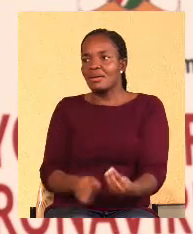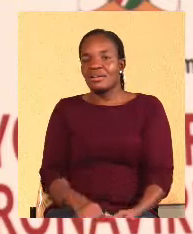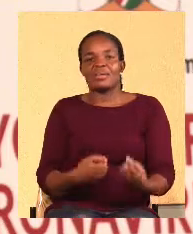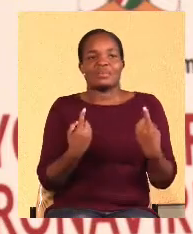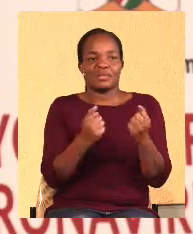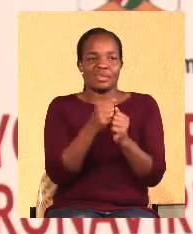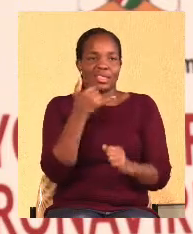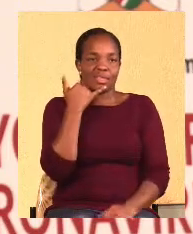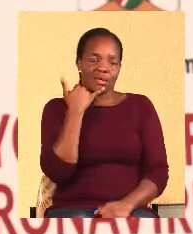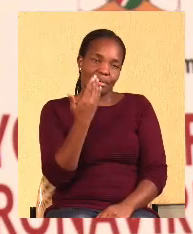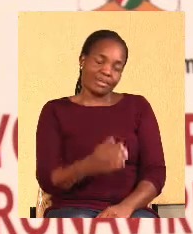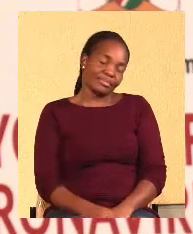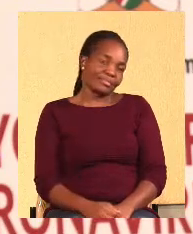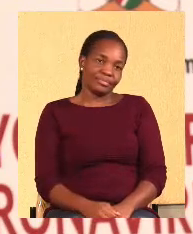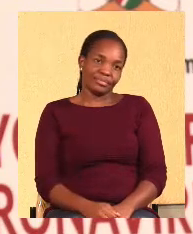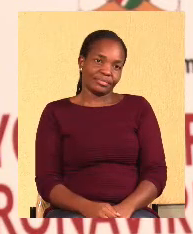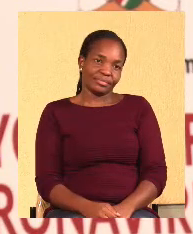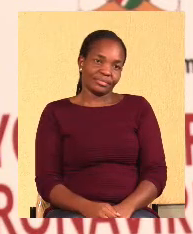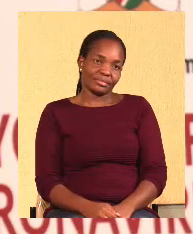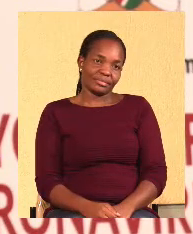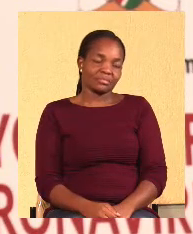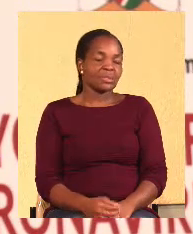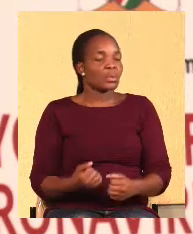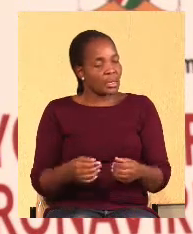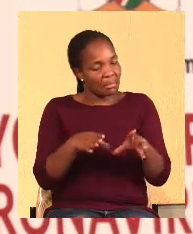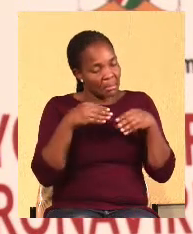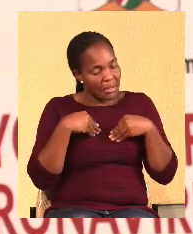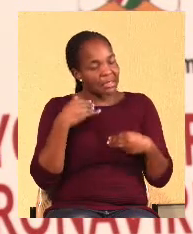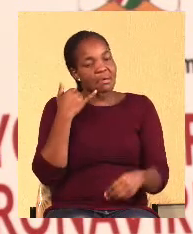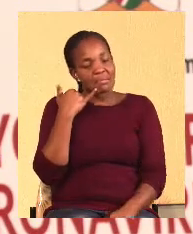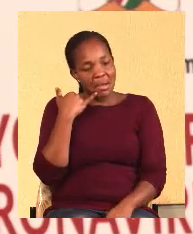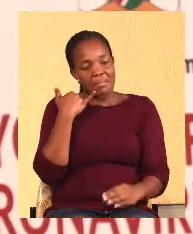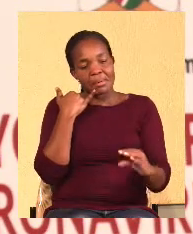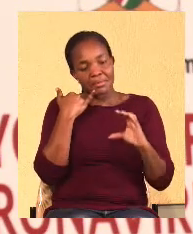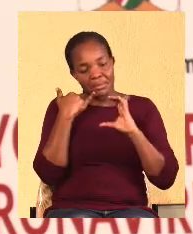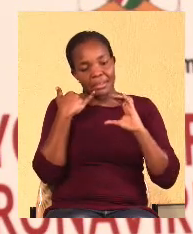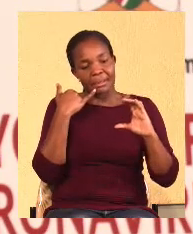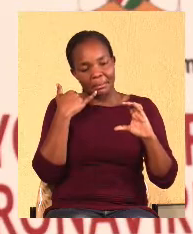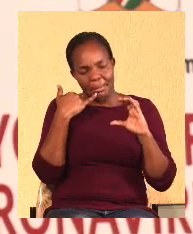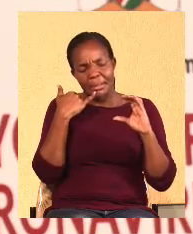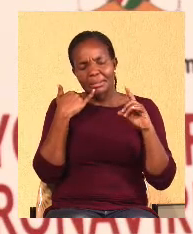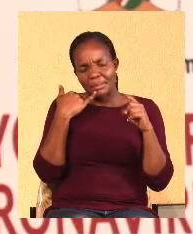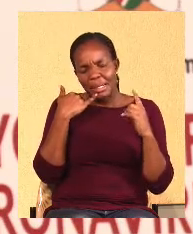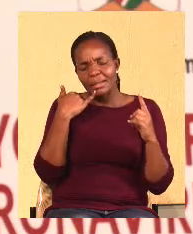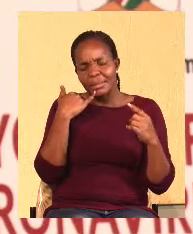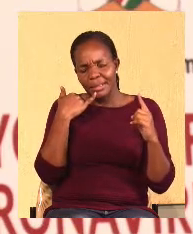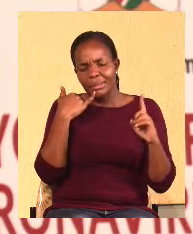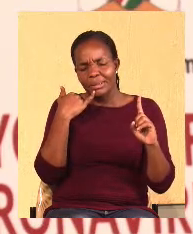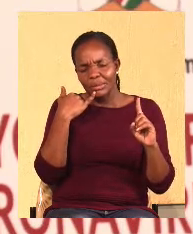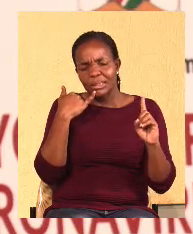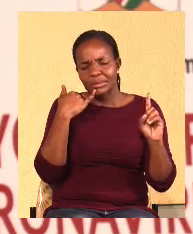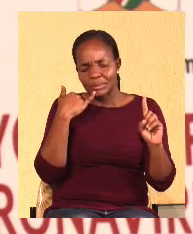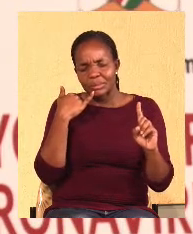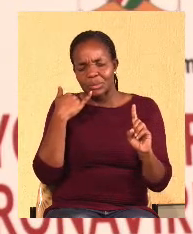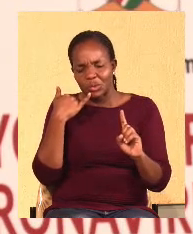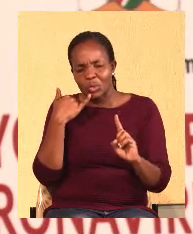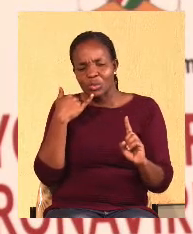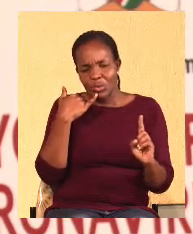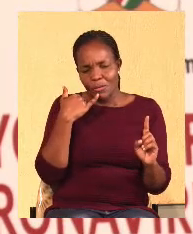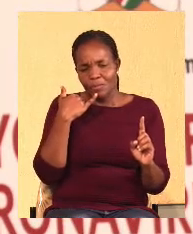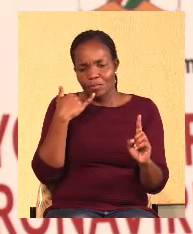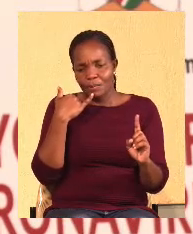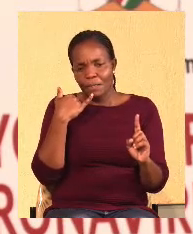phones. And you know, we cannot ignore them. We have to to listen first, because we don't know what situation